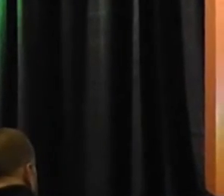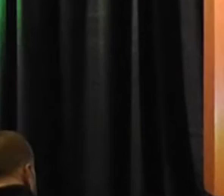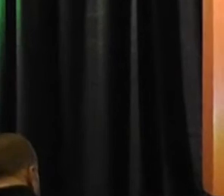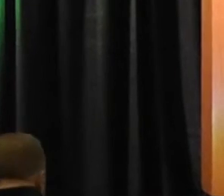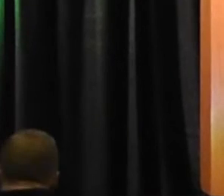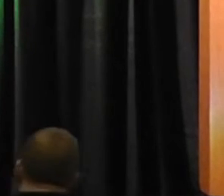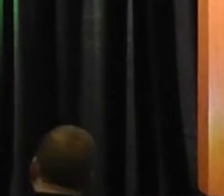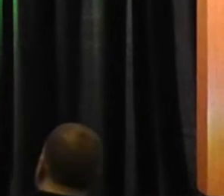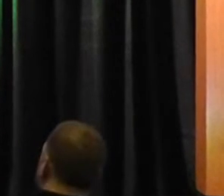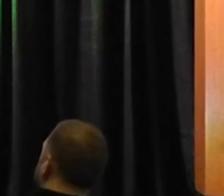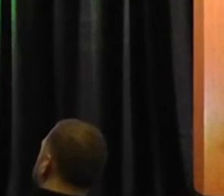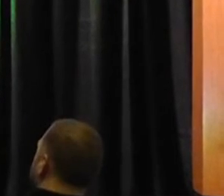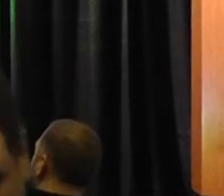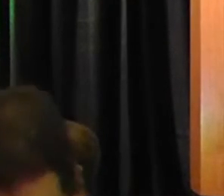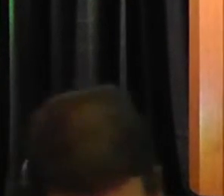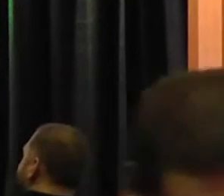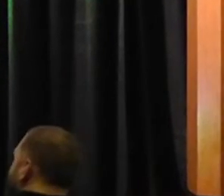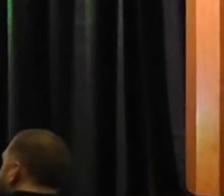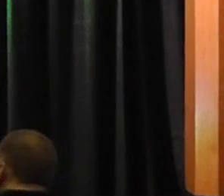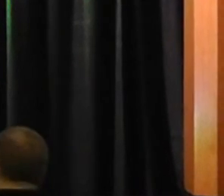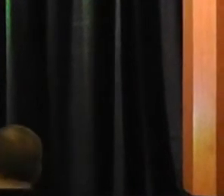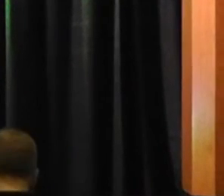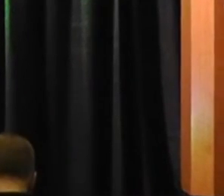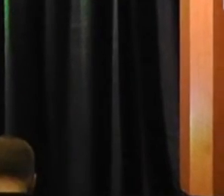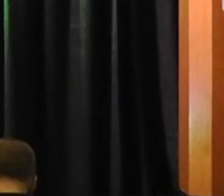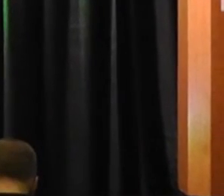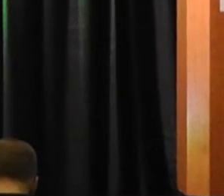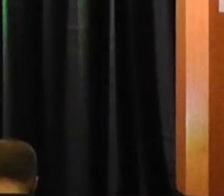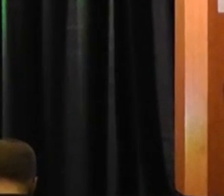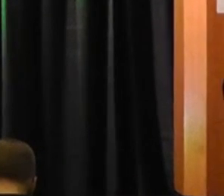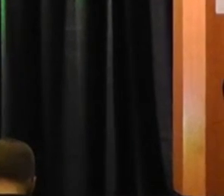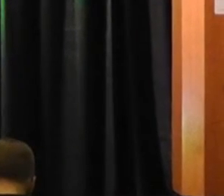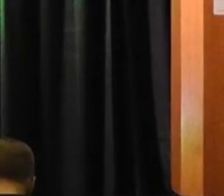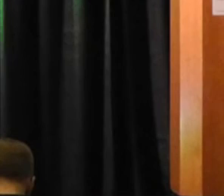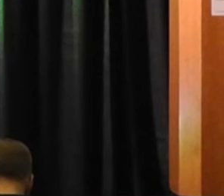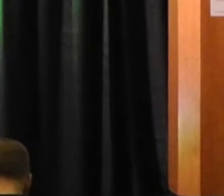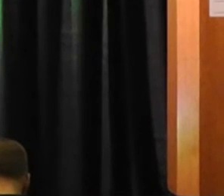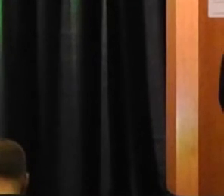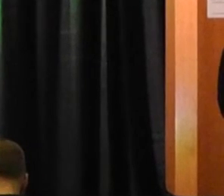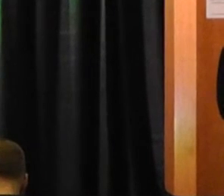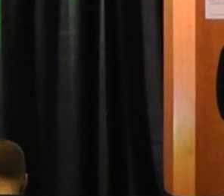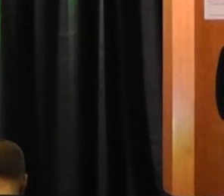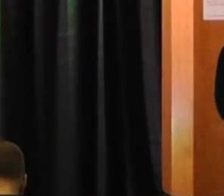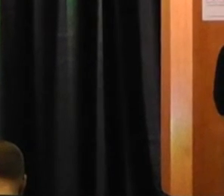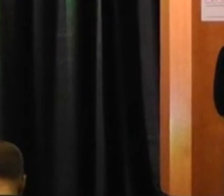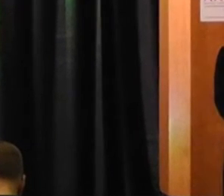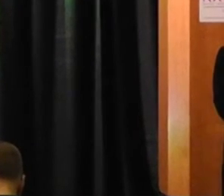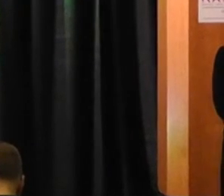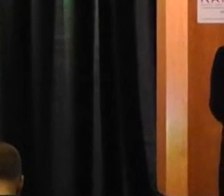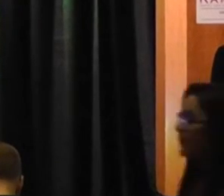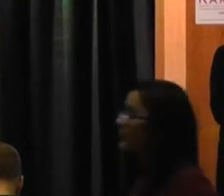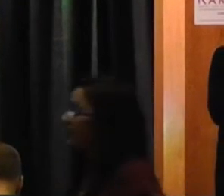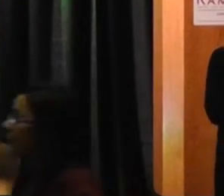what it is to live with the snow, with ton of snow, and how hard it is to move with a wheelchair. So my first winter in